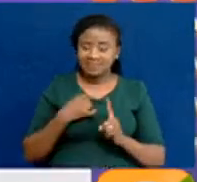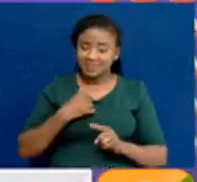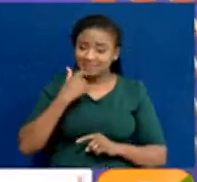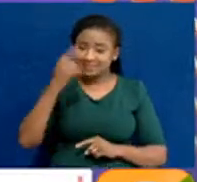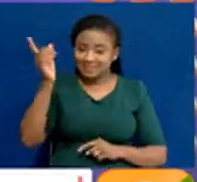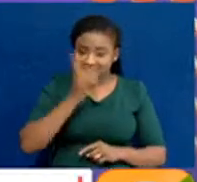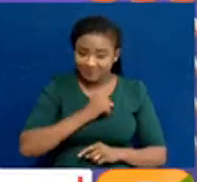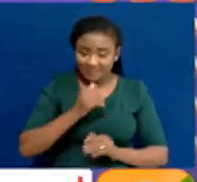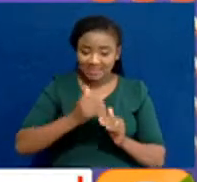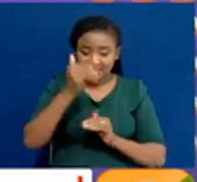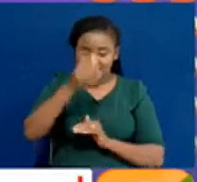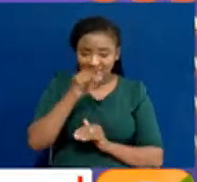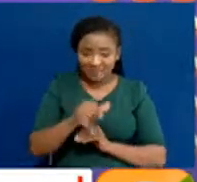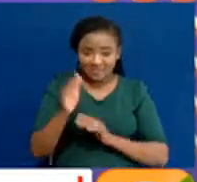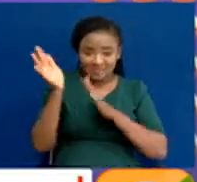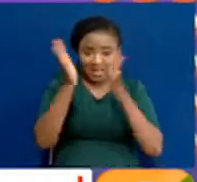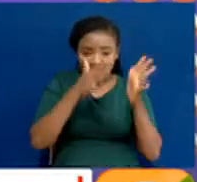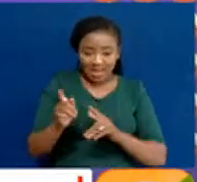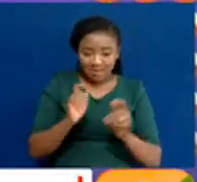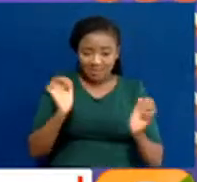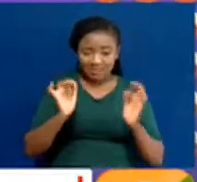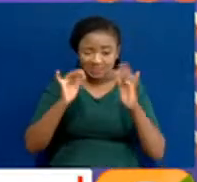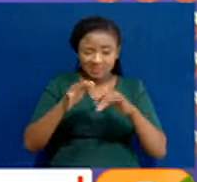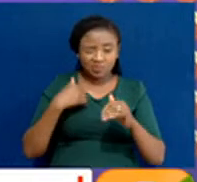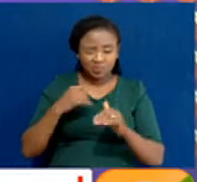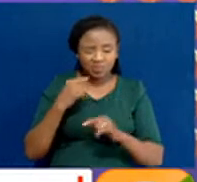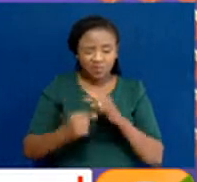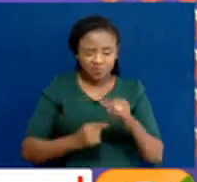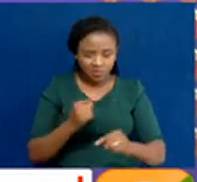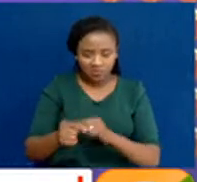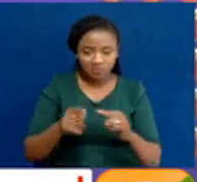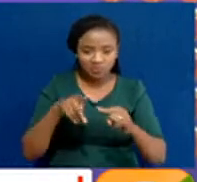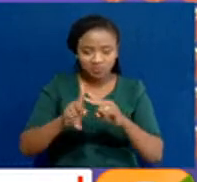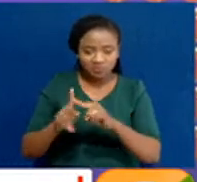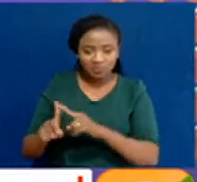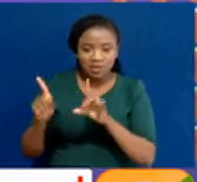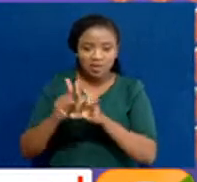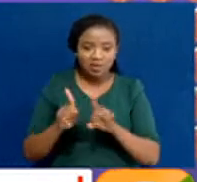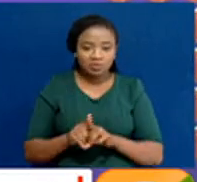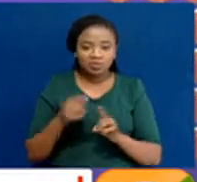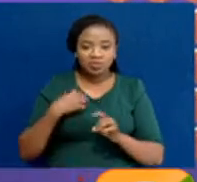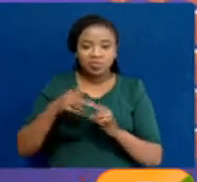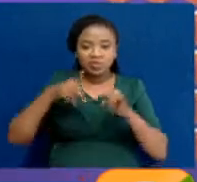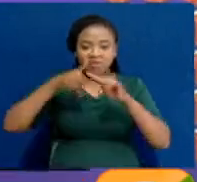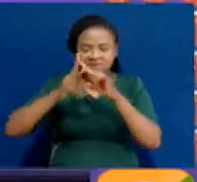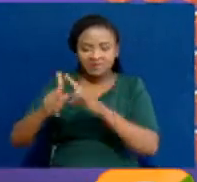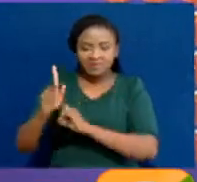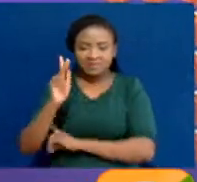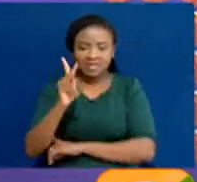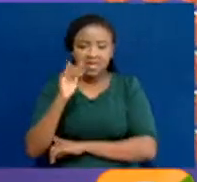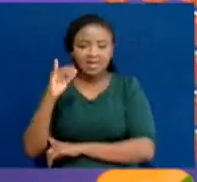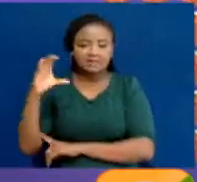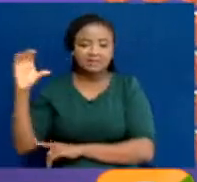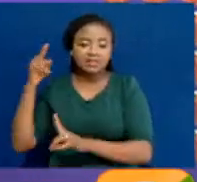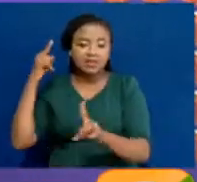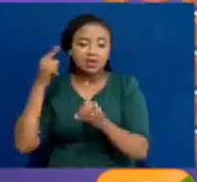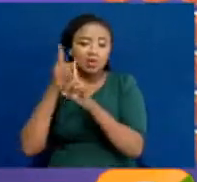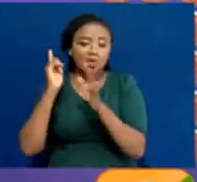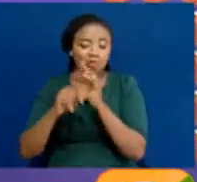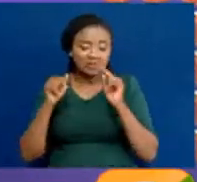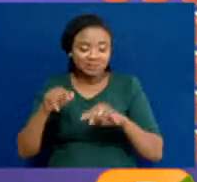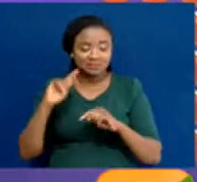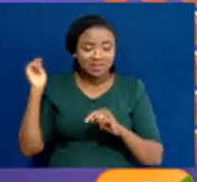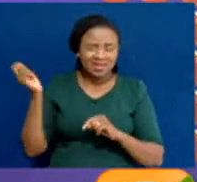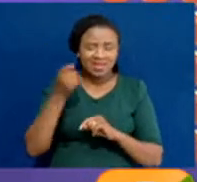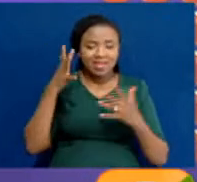Climate Summit, we are going to continue with the rehabilitation and repairing of KICC so that we make Kenya a